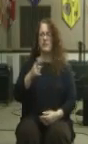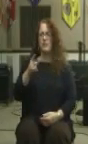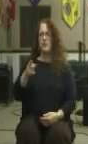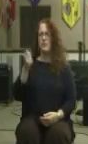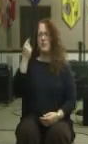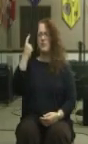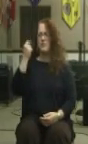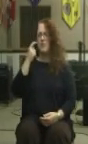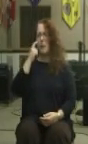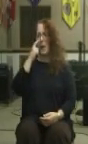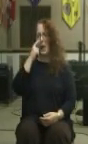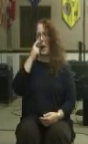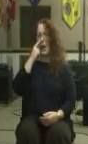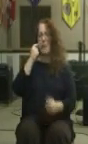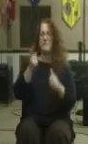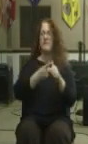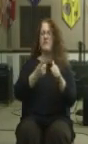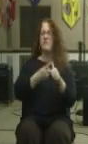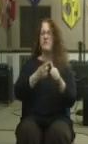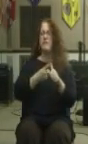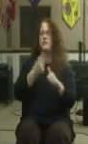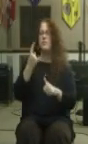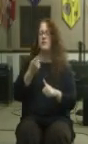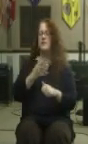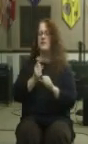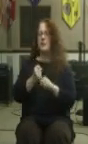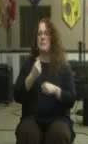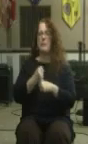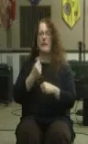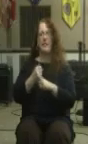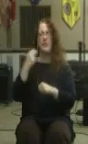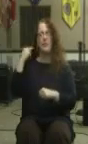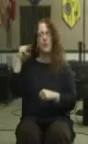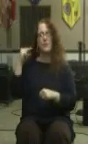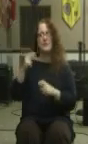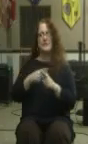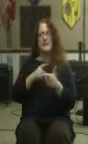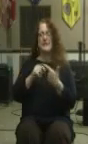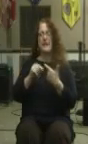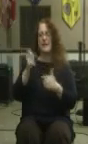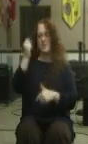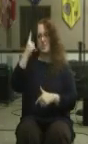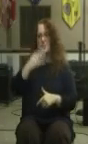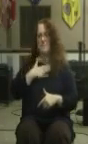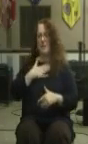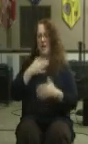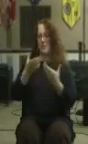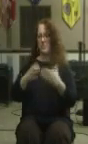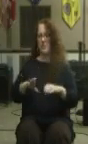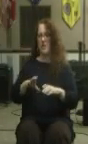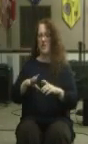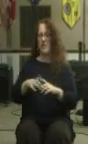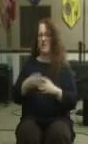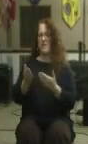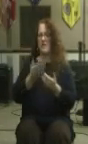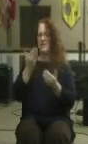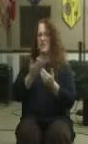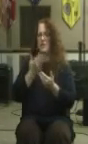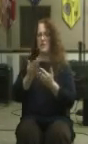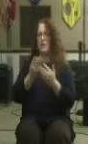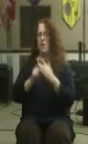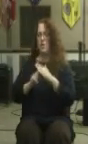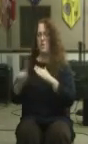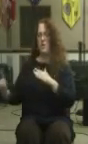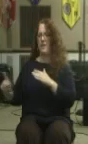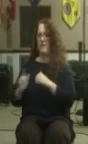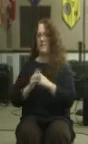Now, some of you understood it right away. They're the first ones that made those little noises. See, they understood my chance can